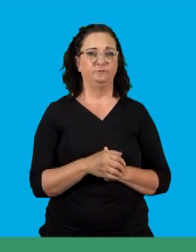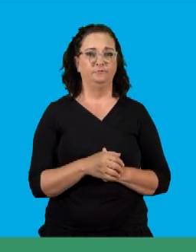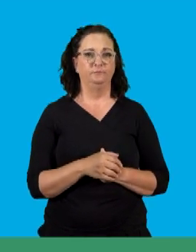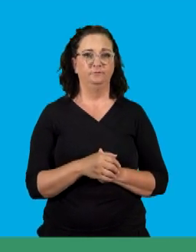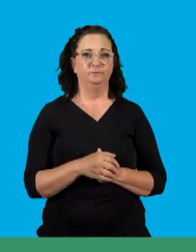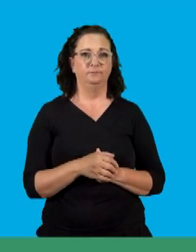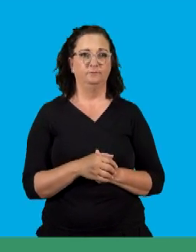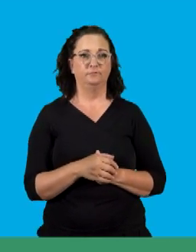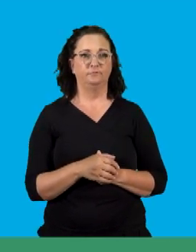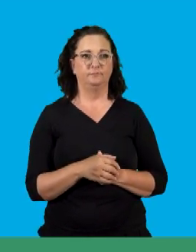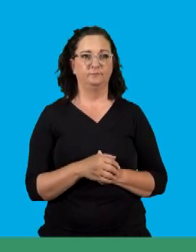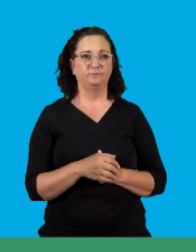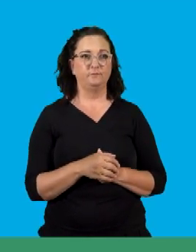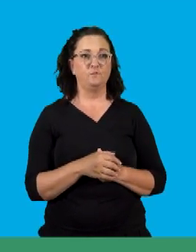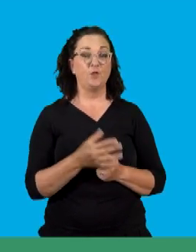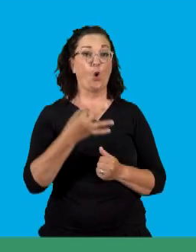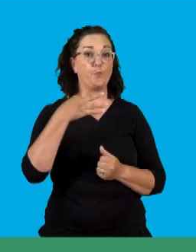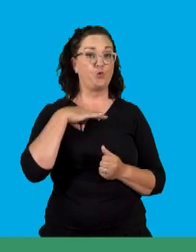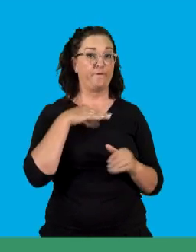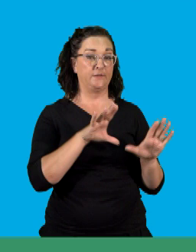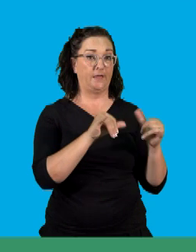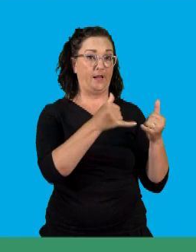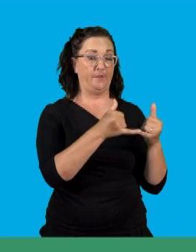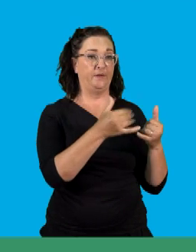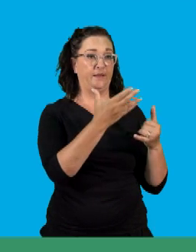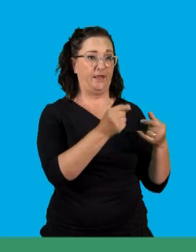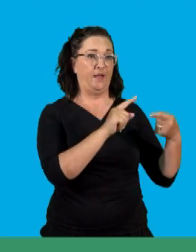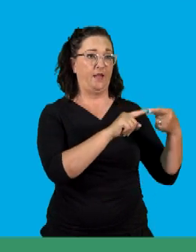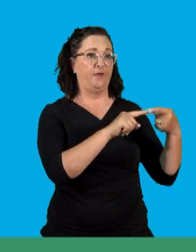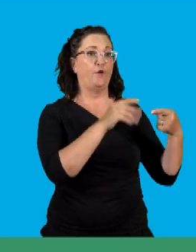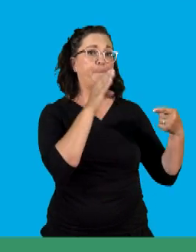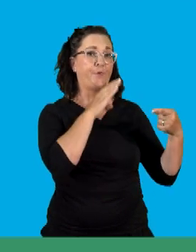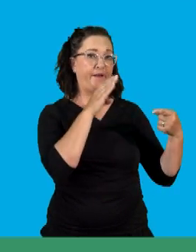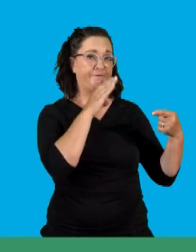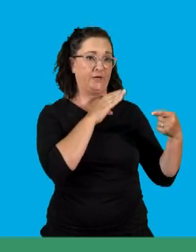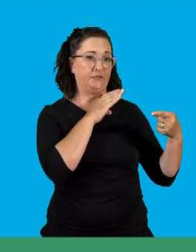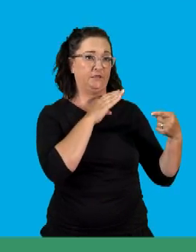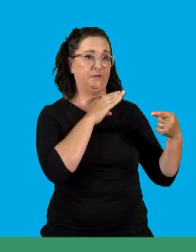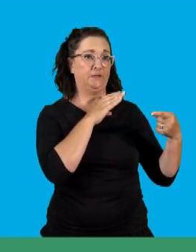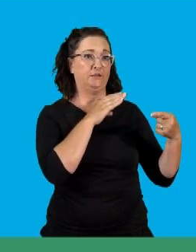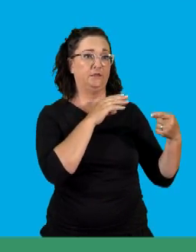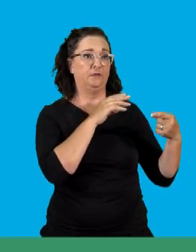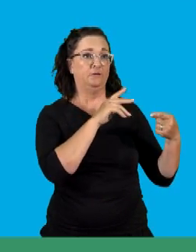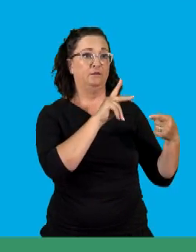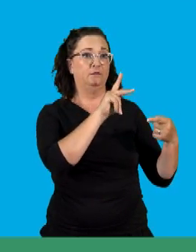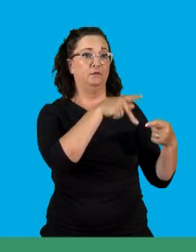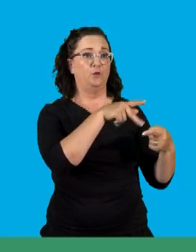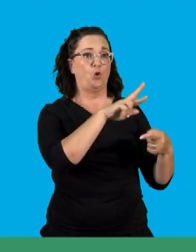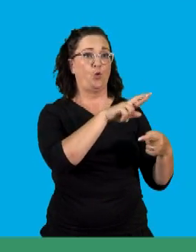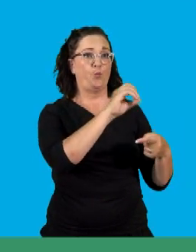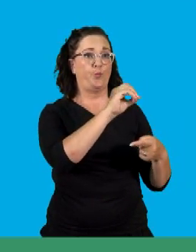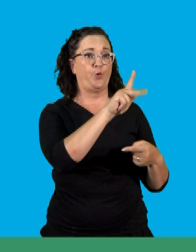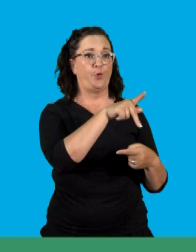fall under the non-profit companies. So under profit companies, we have the private companies are reflected as